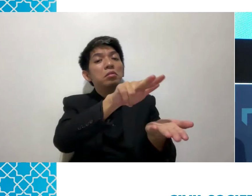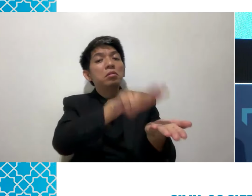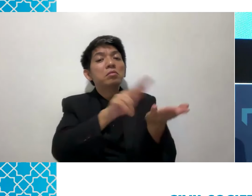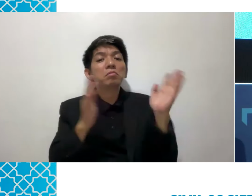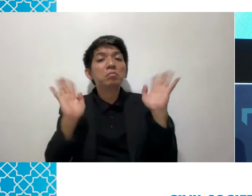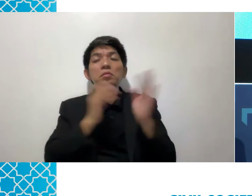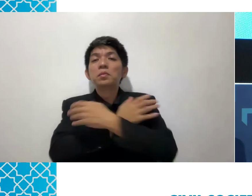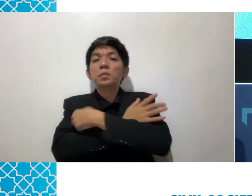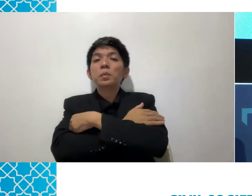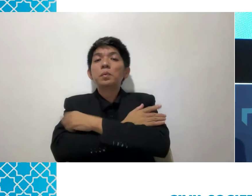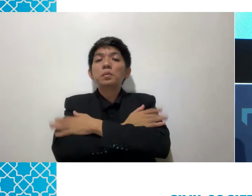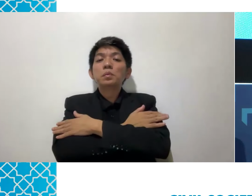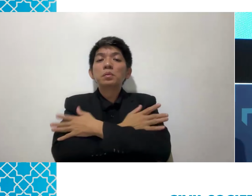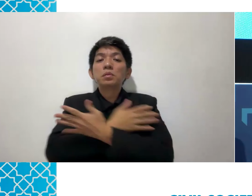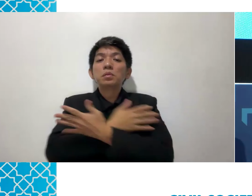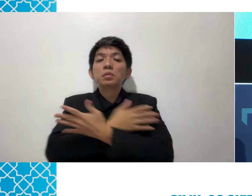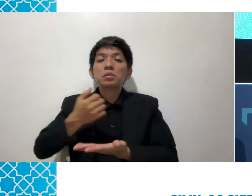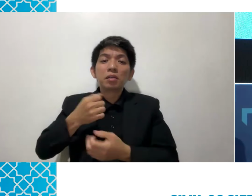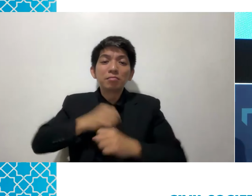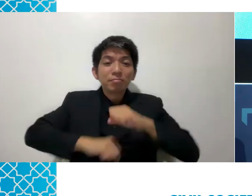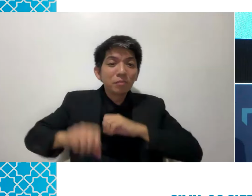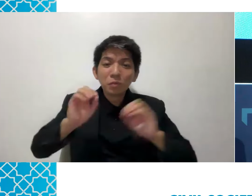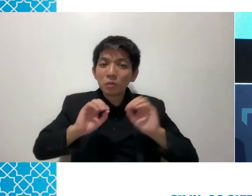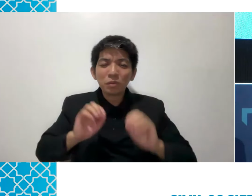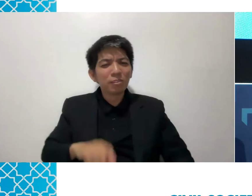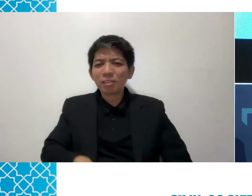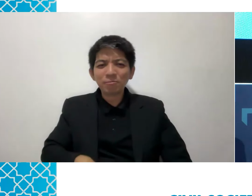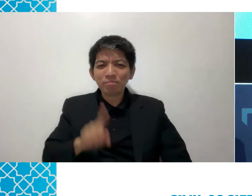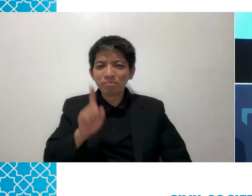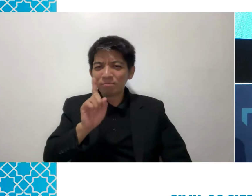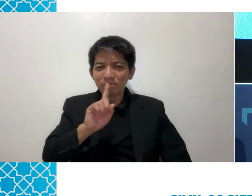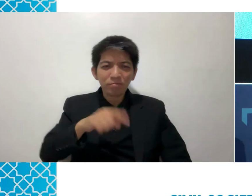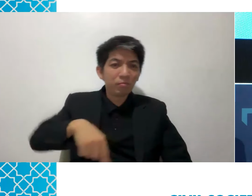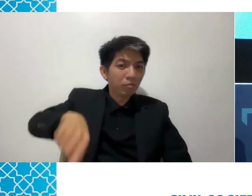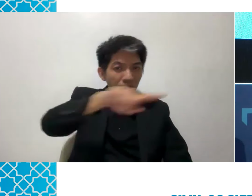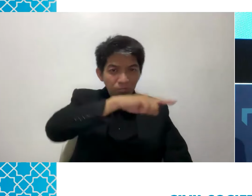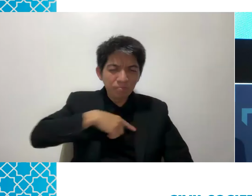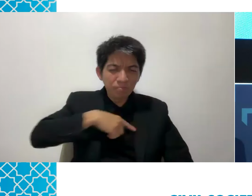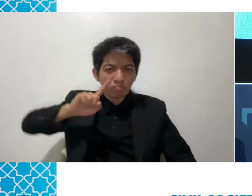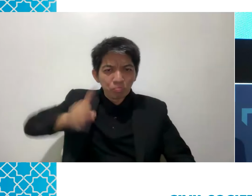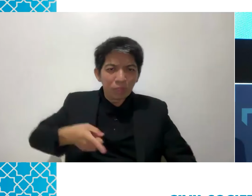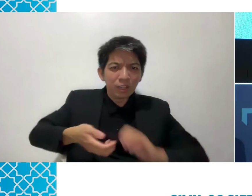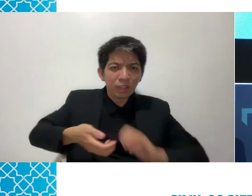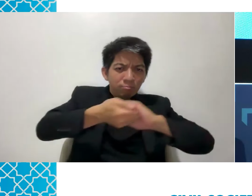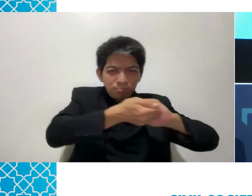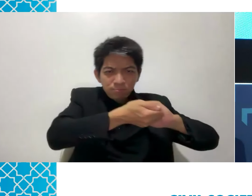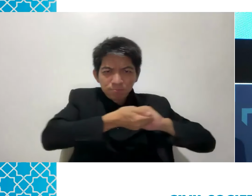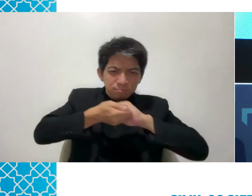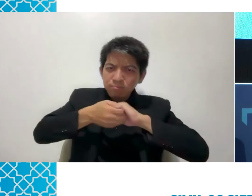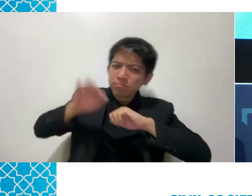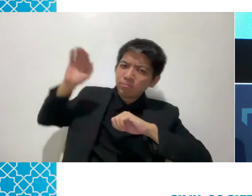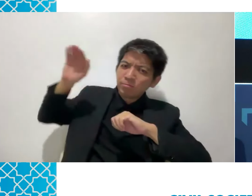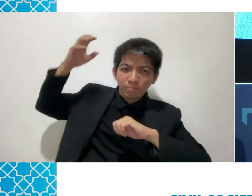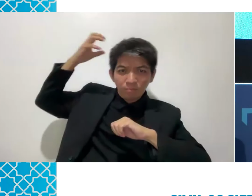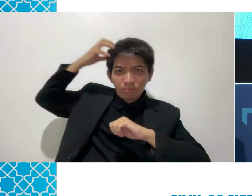hour, and we should together, come together and work with the government to push this agenda. So